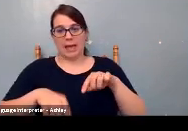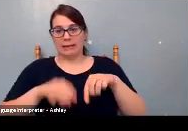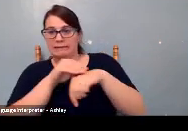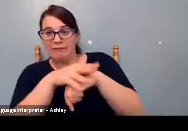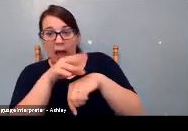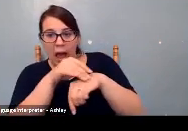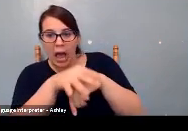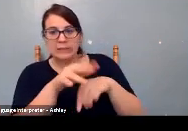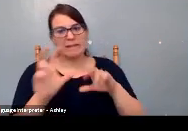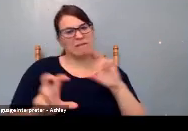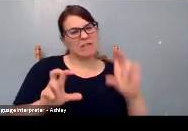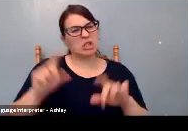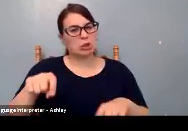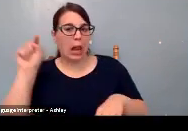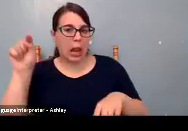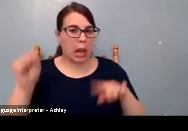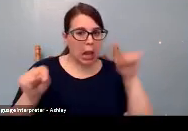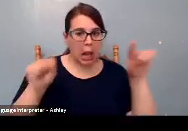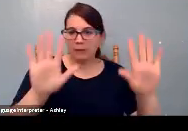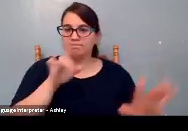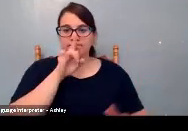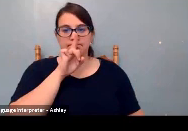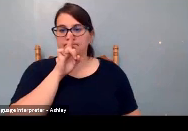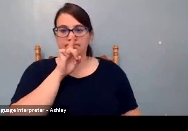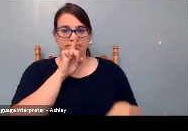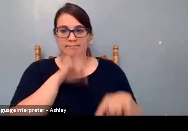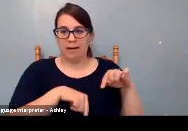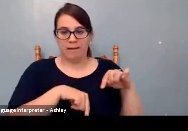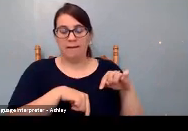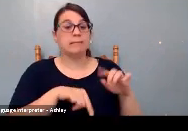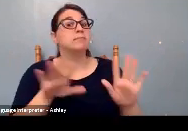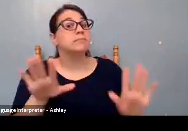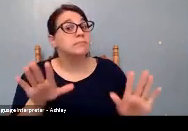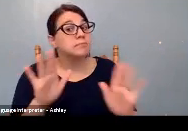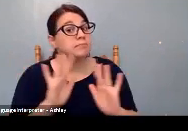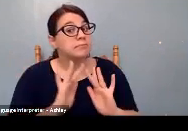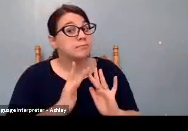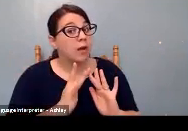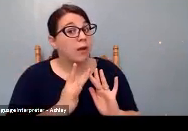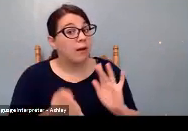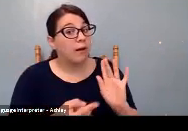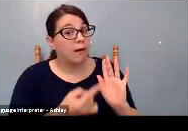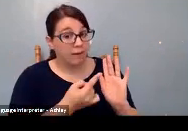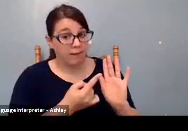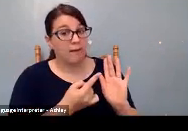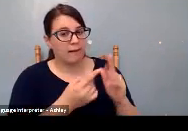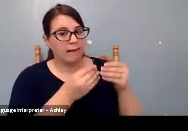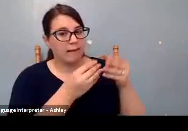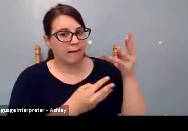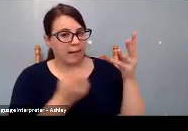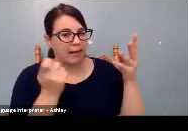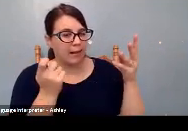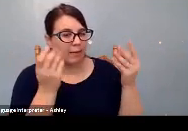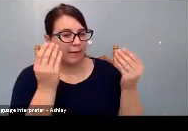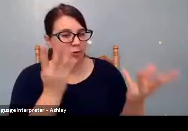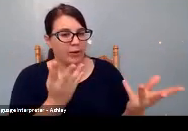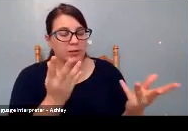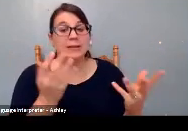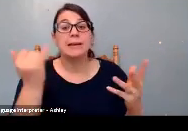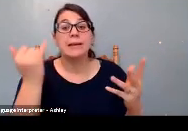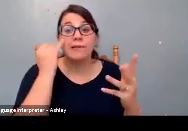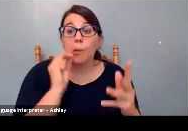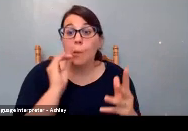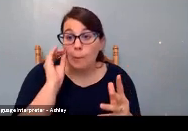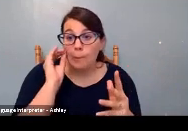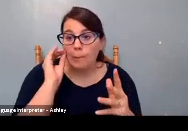options. However, there is information included on our website. So if you're at the home page, you scroll to the very bottom,